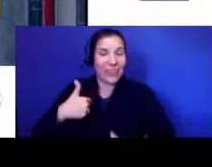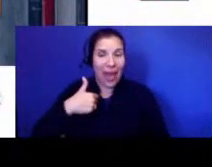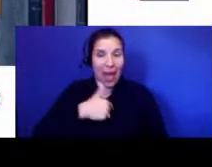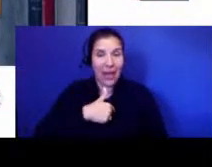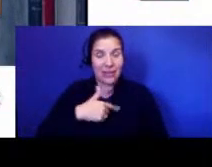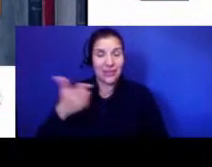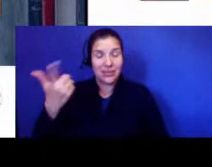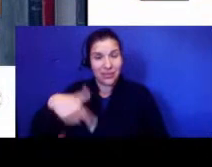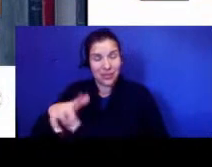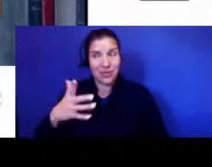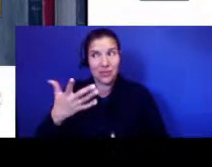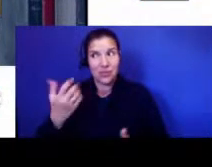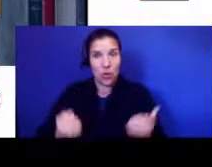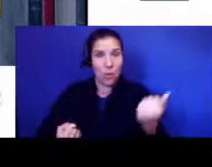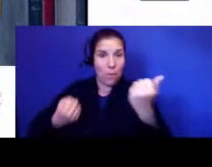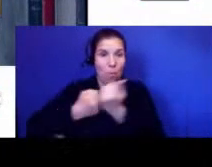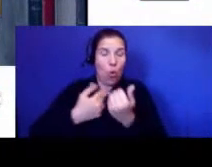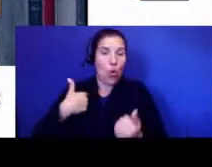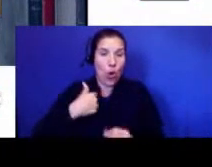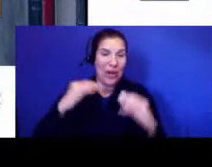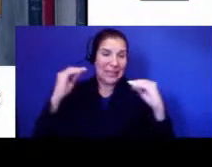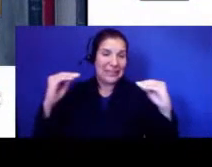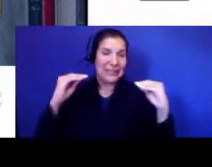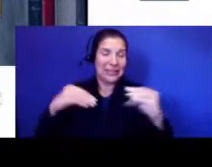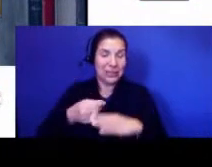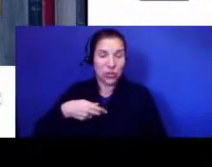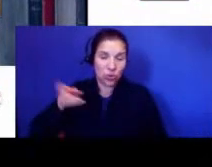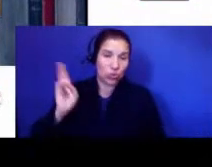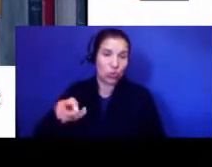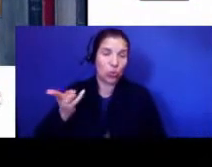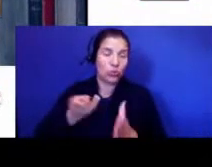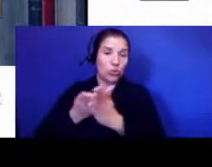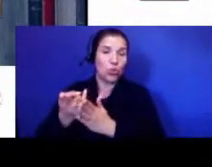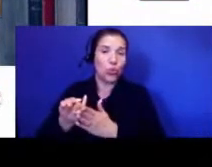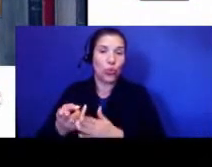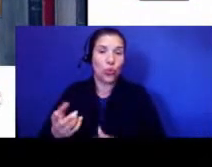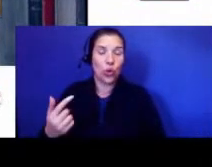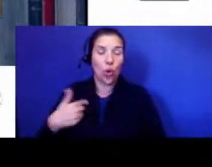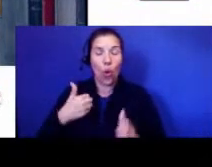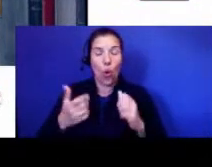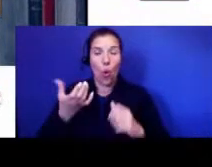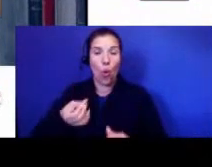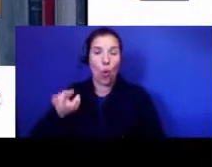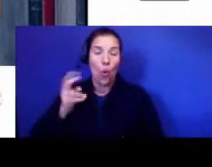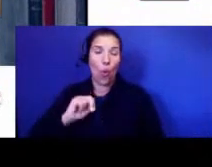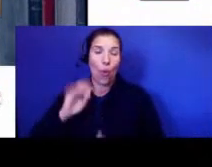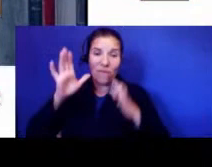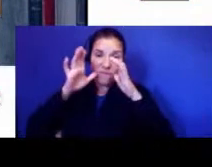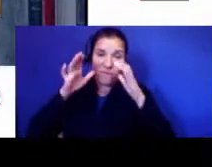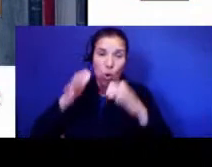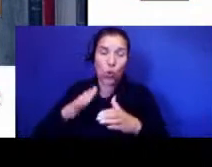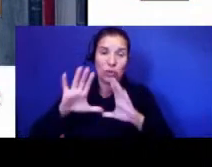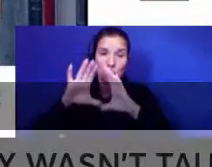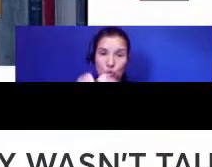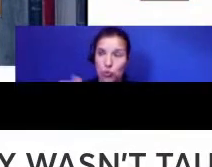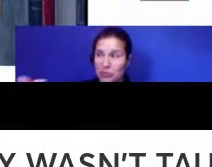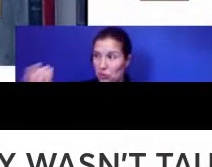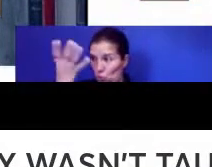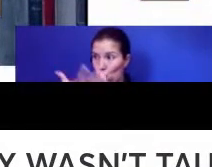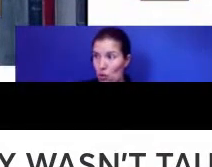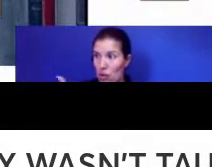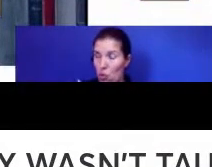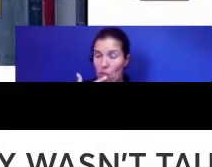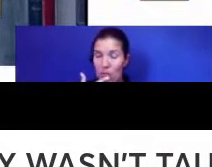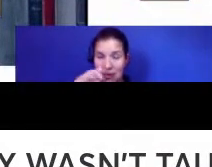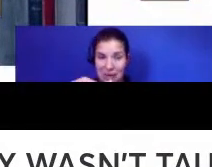support the teaching of our historical truths in our schools. Our own focus groups of Democratic voters tell us that when we